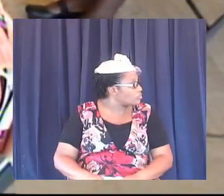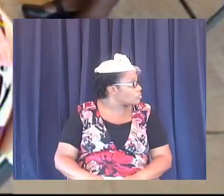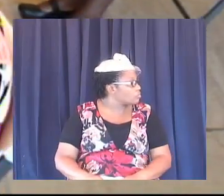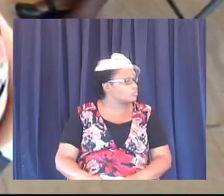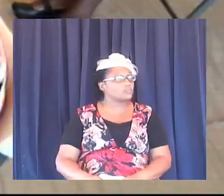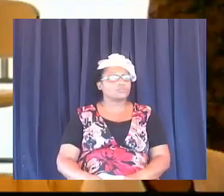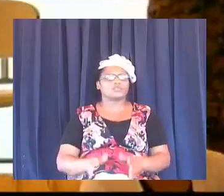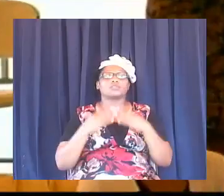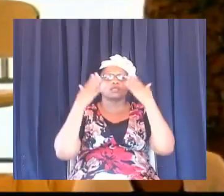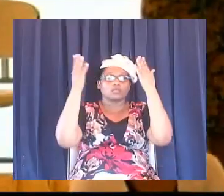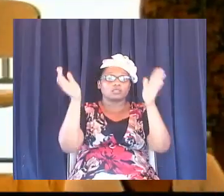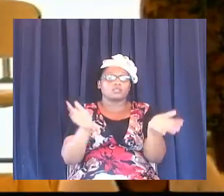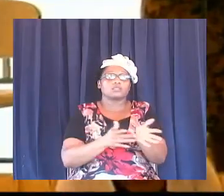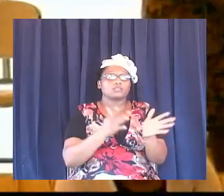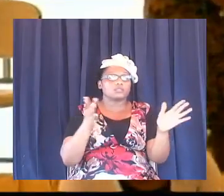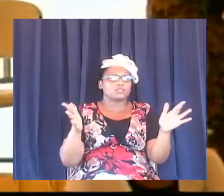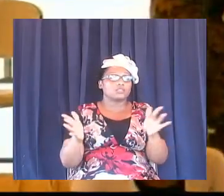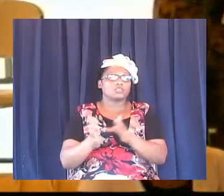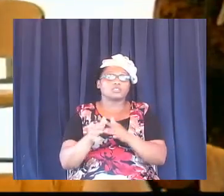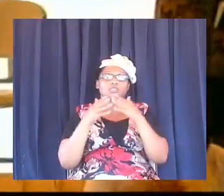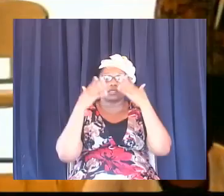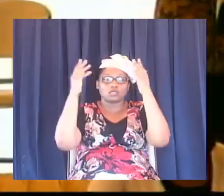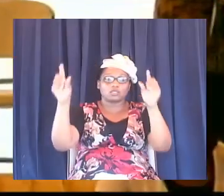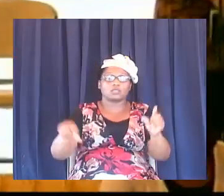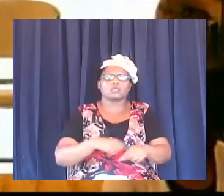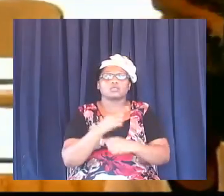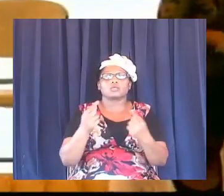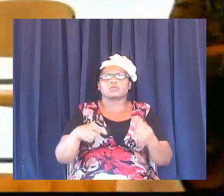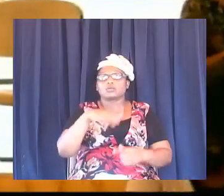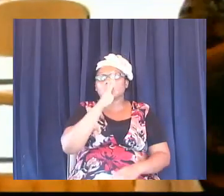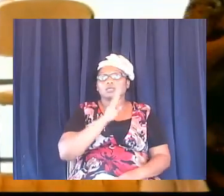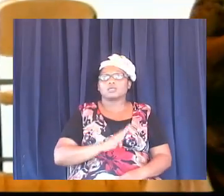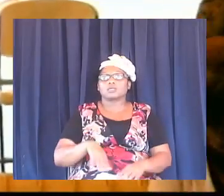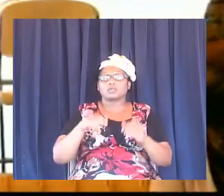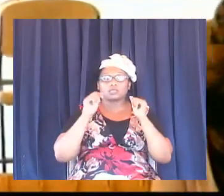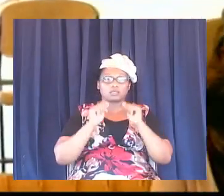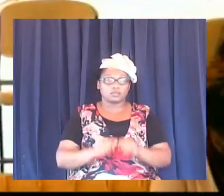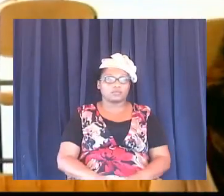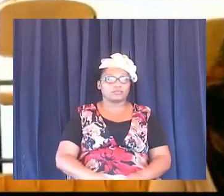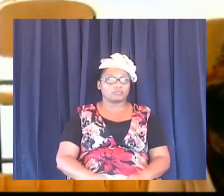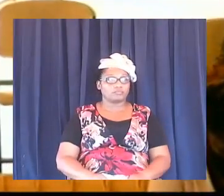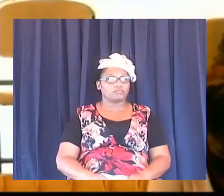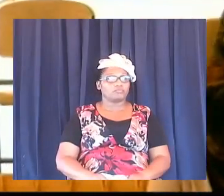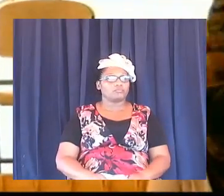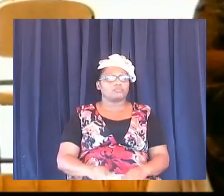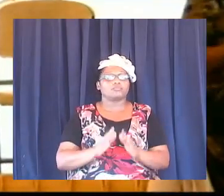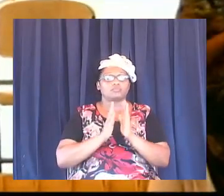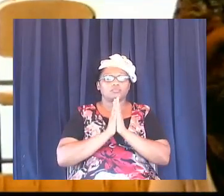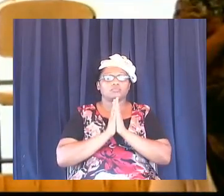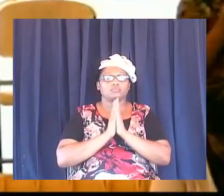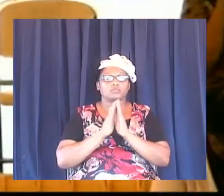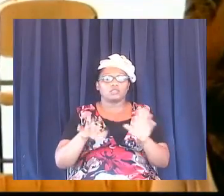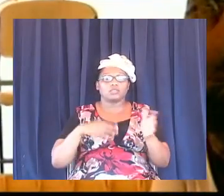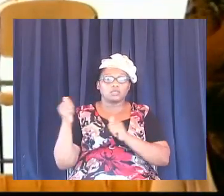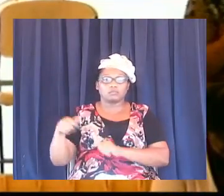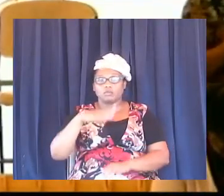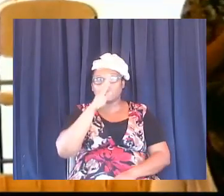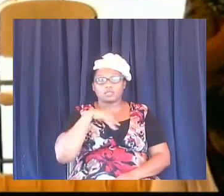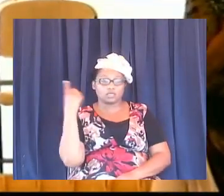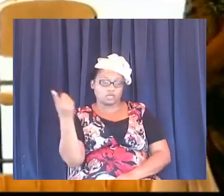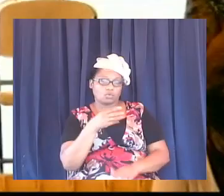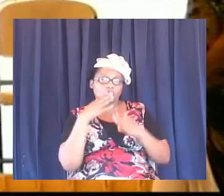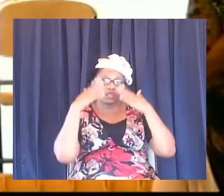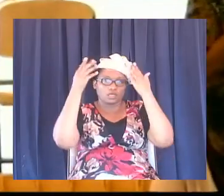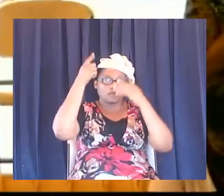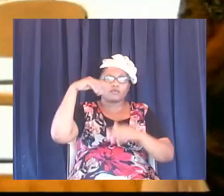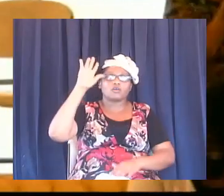land. Thank you, Jesus. Thank you, great God. Let's all bow our heads this morning. Mighty God, we thank you for